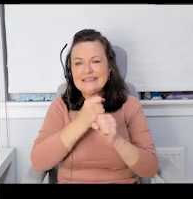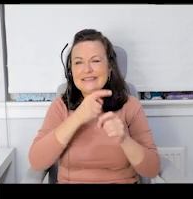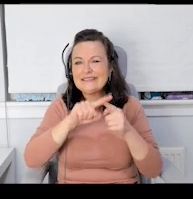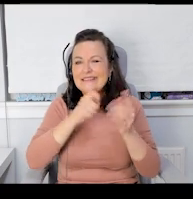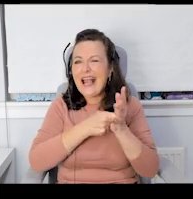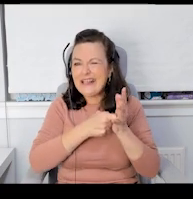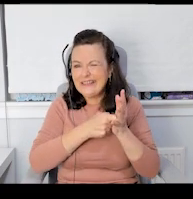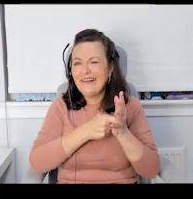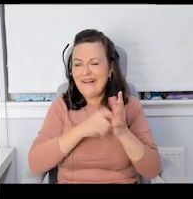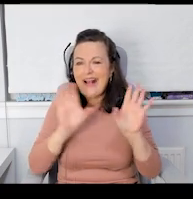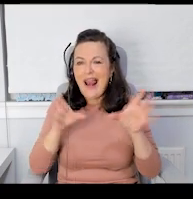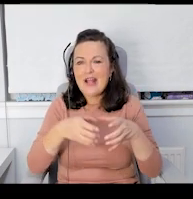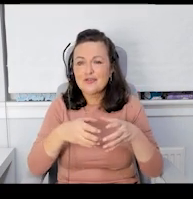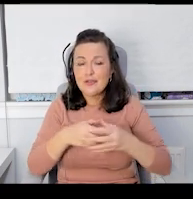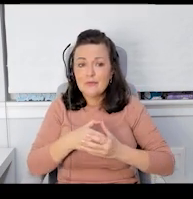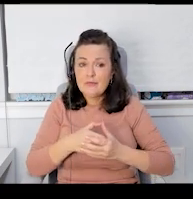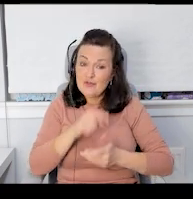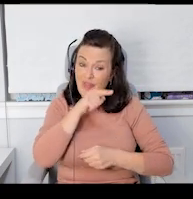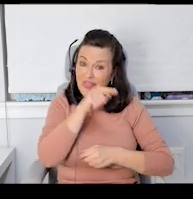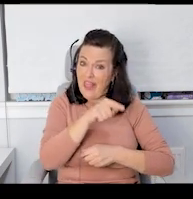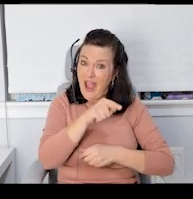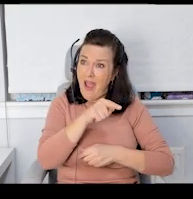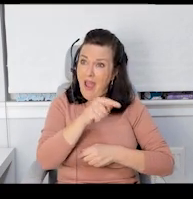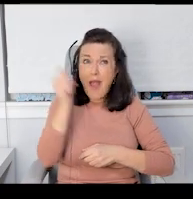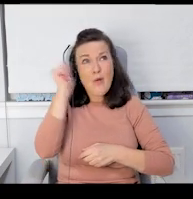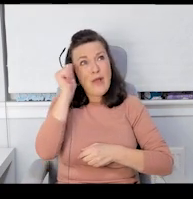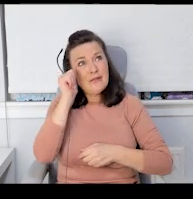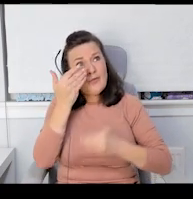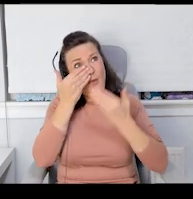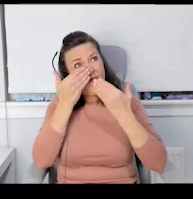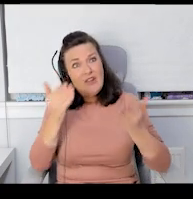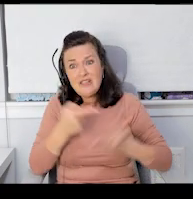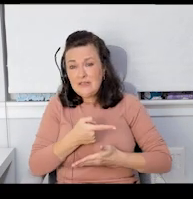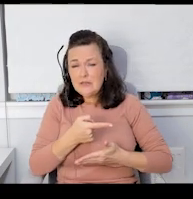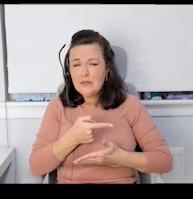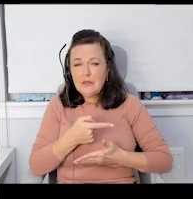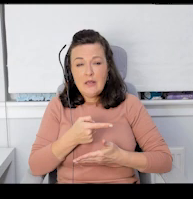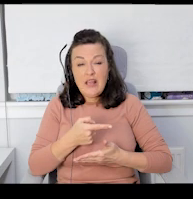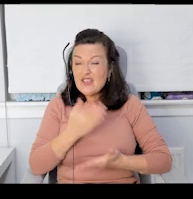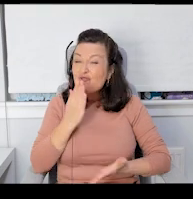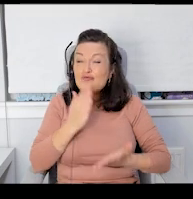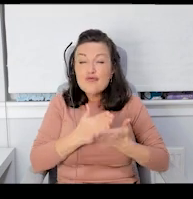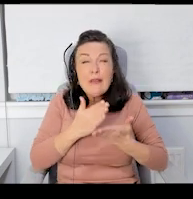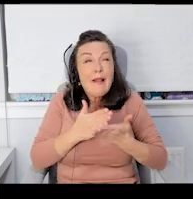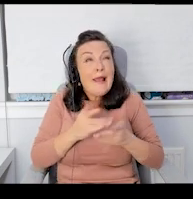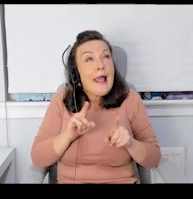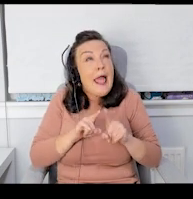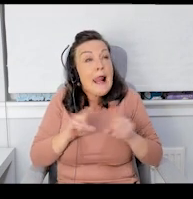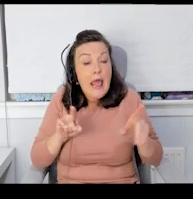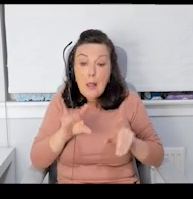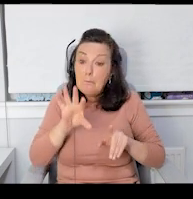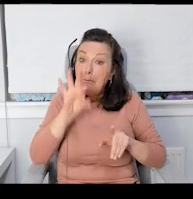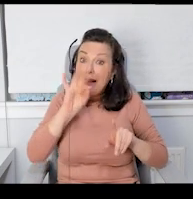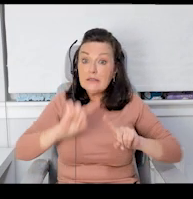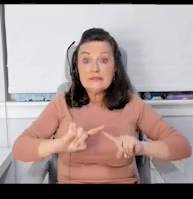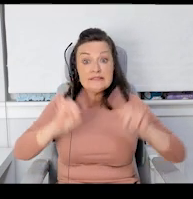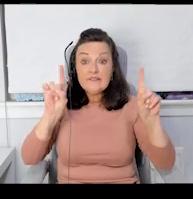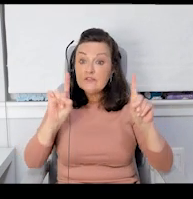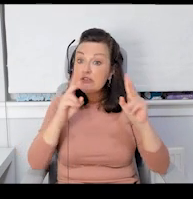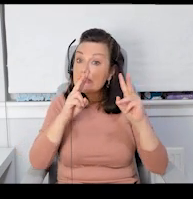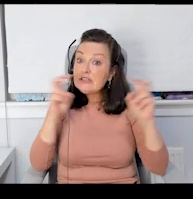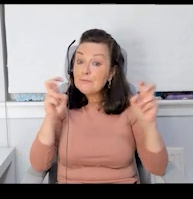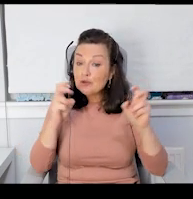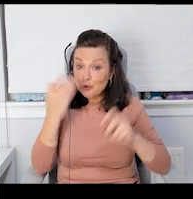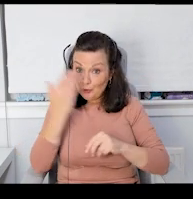afternoon. So that awareness is quite obvious because it's just like picking another subject in school.